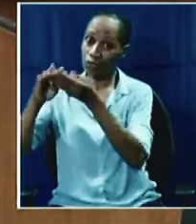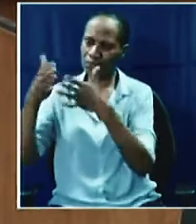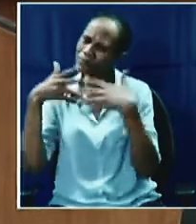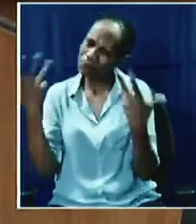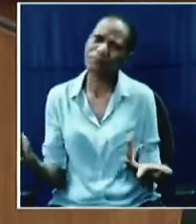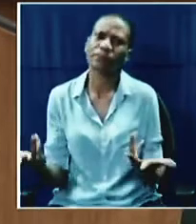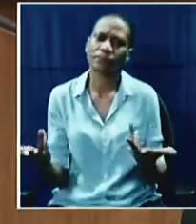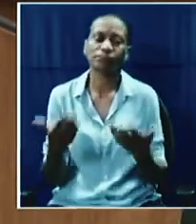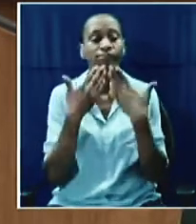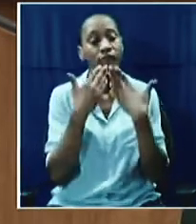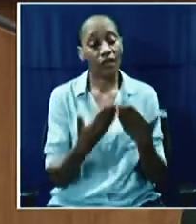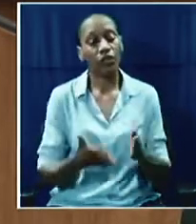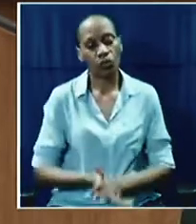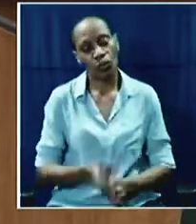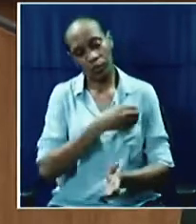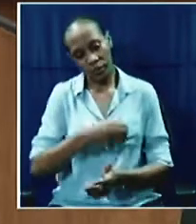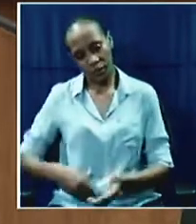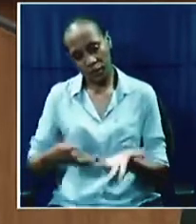Engifuna futhi ukukusho ukuthi ke